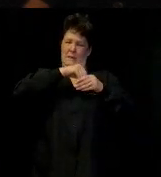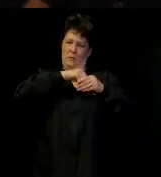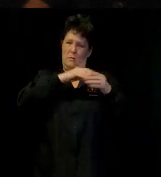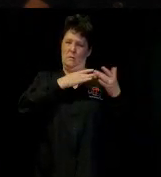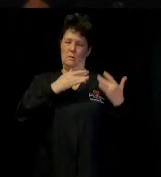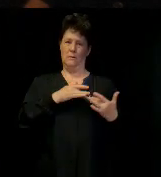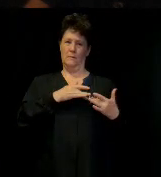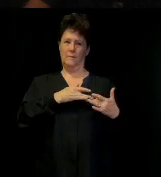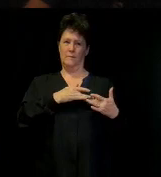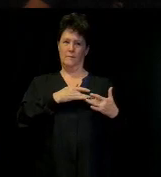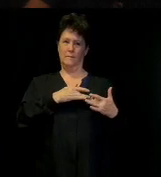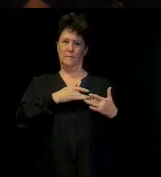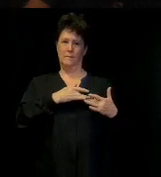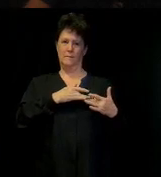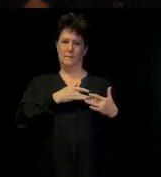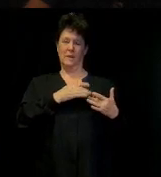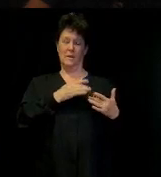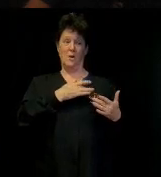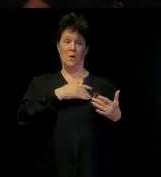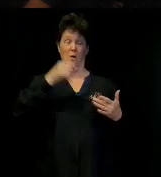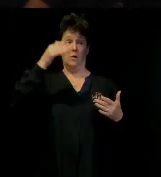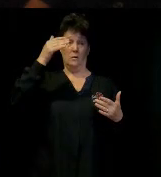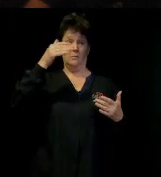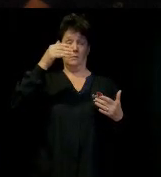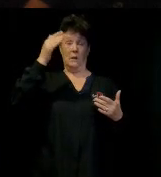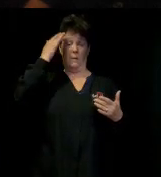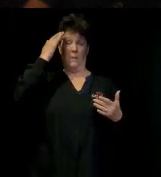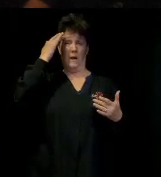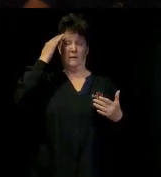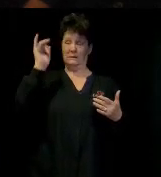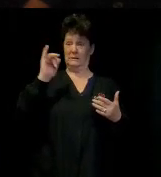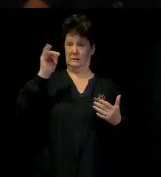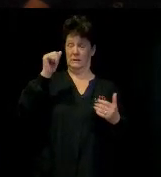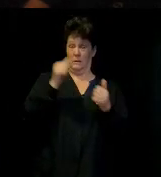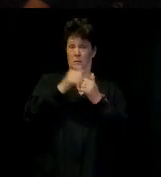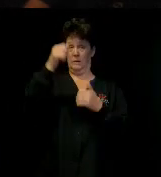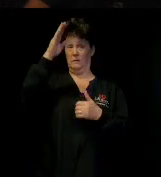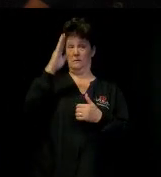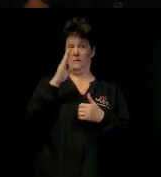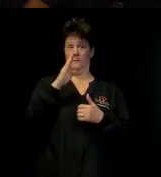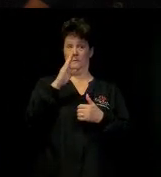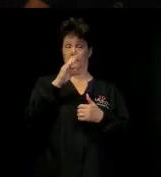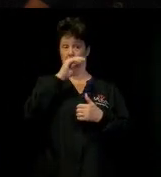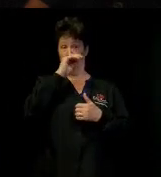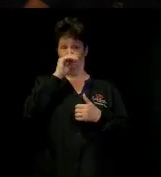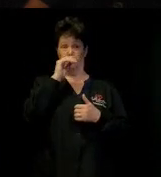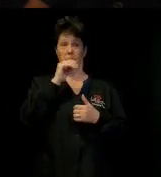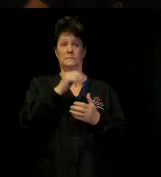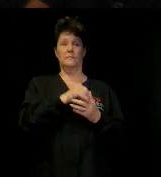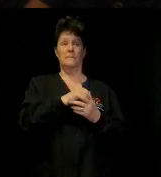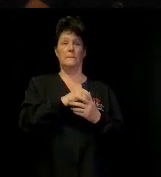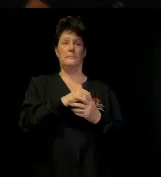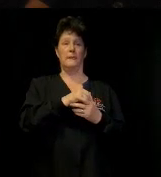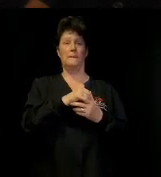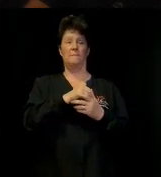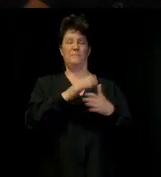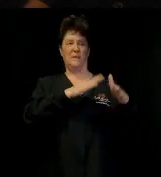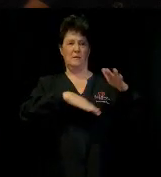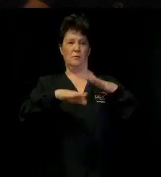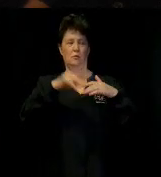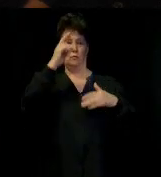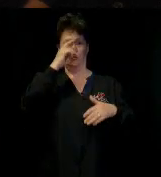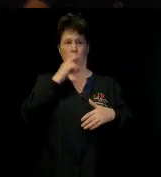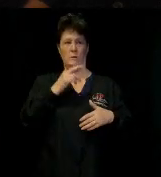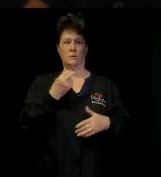relating to earlier, the heart of God is the mind of God. I think we got a hold of that. But we're going to go through a few more just fundamental scriptures. Romans 12, 1